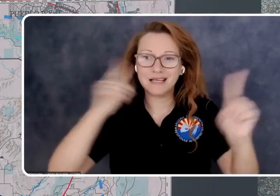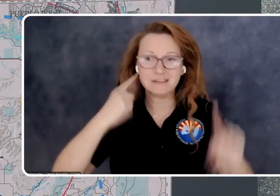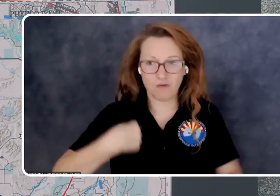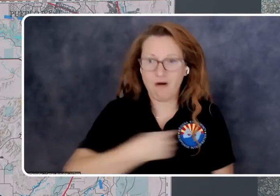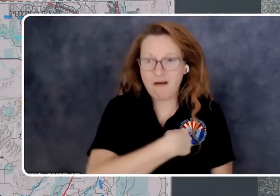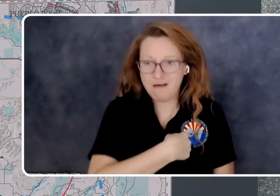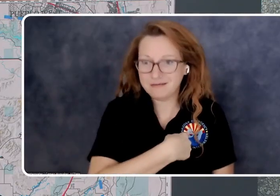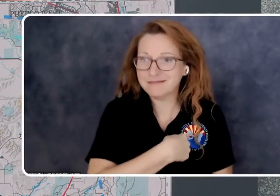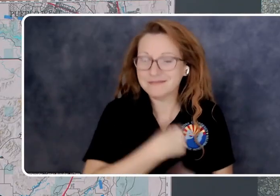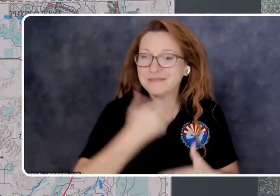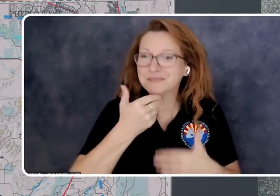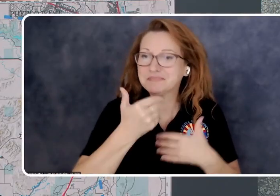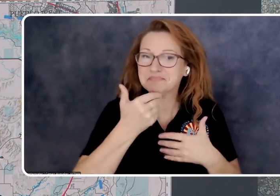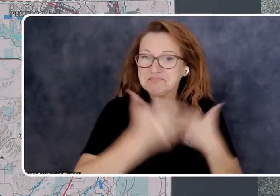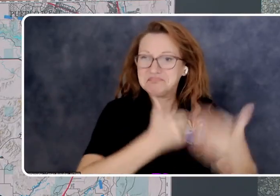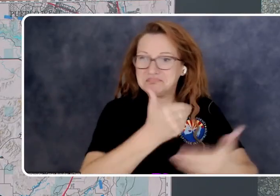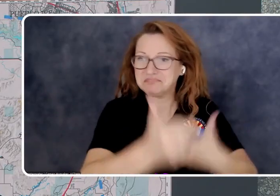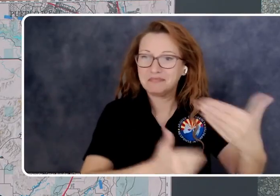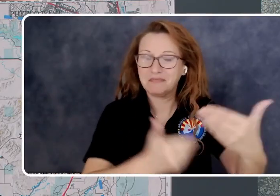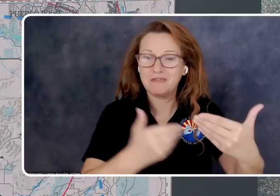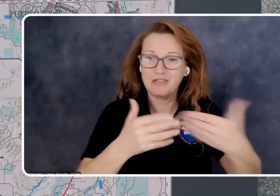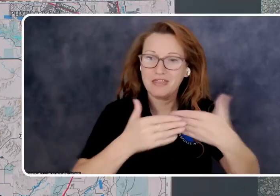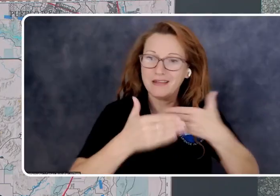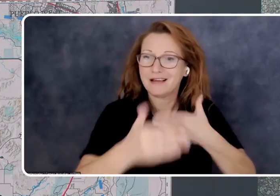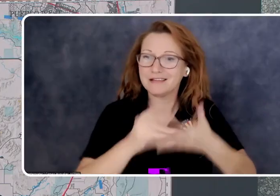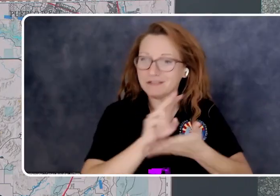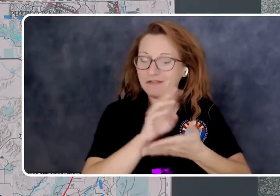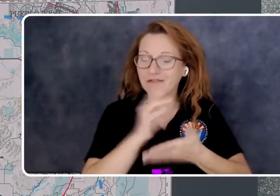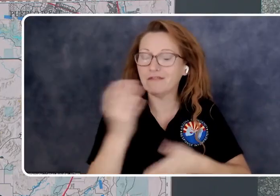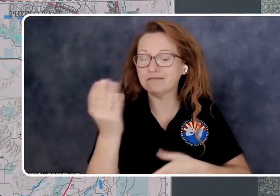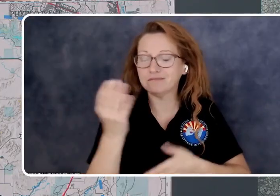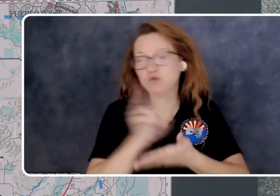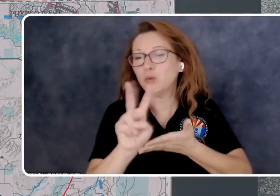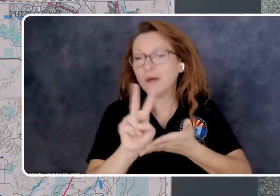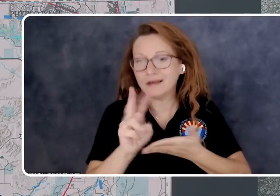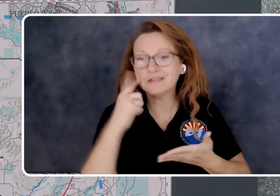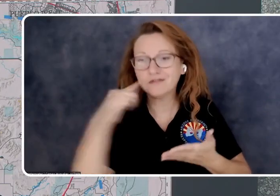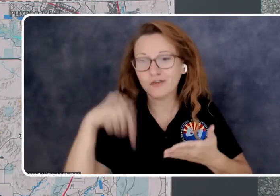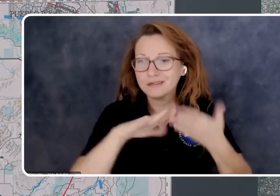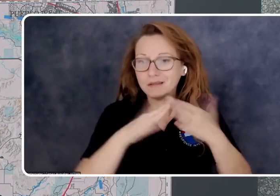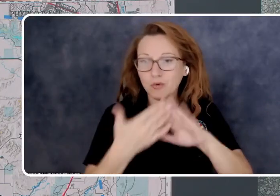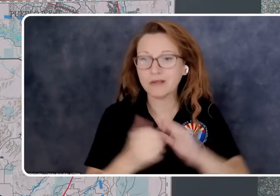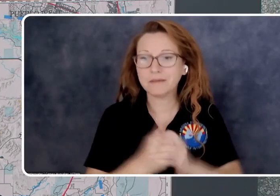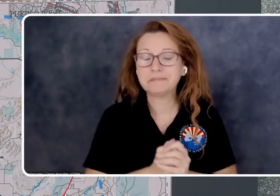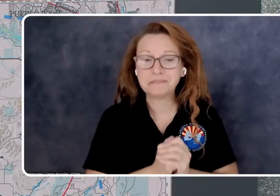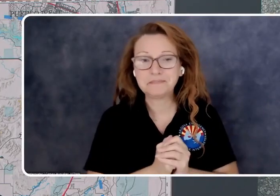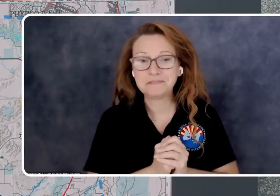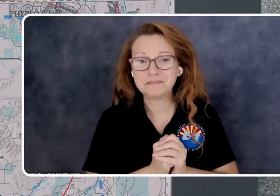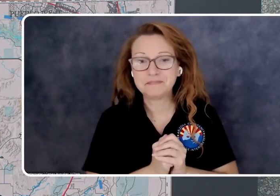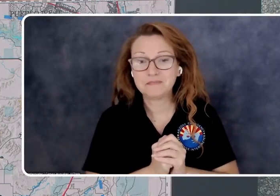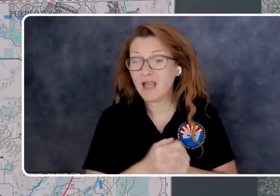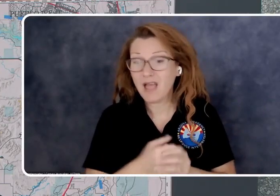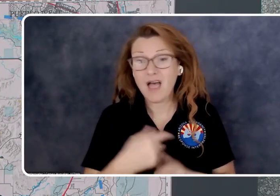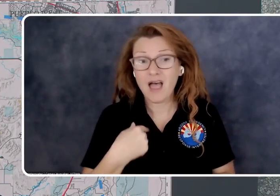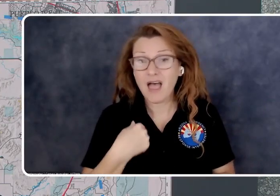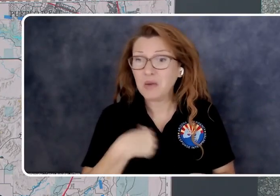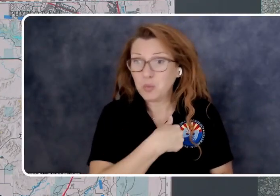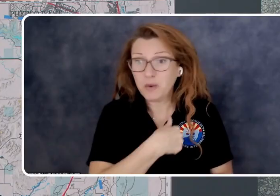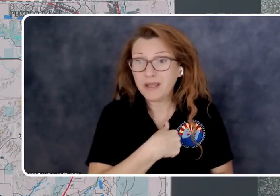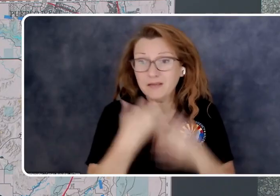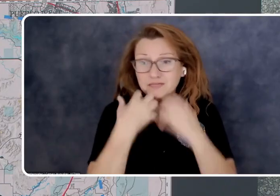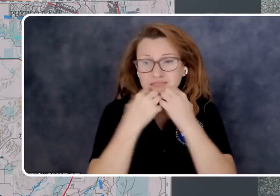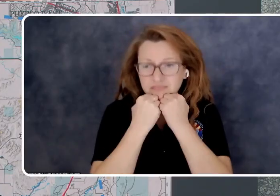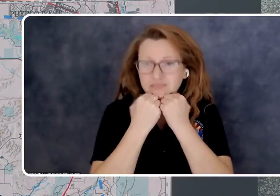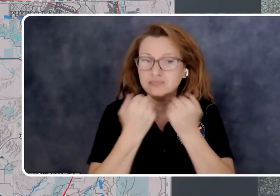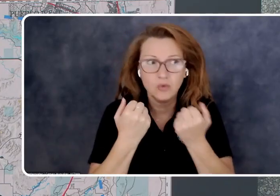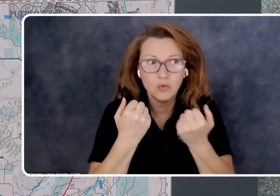move forward through our next 14 days here to help take care of the community. That's one of the things that we pride ourselves on